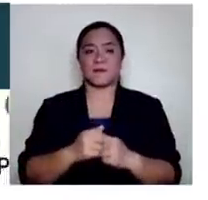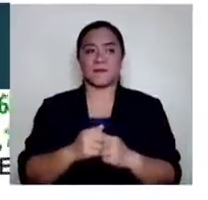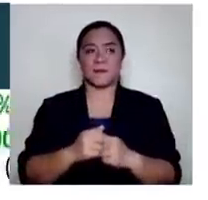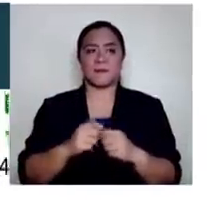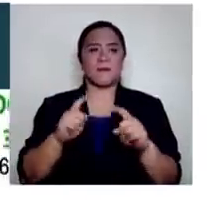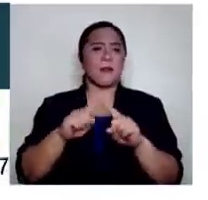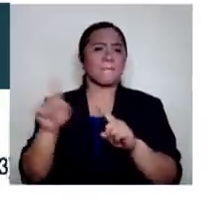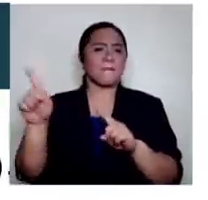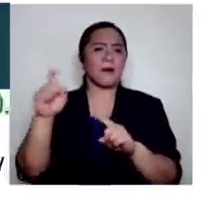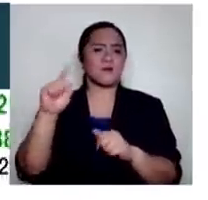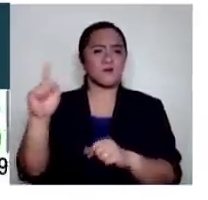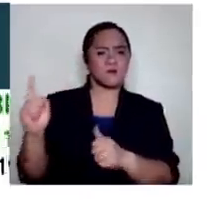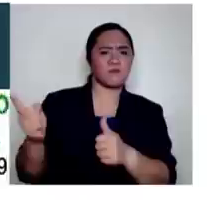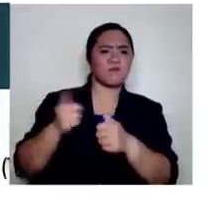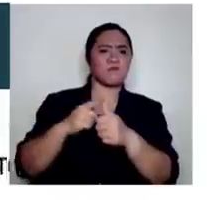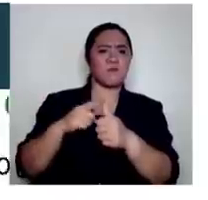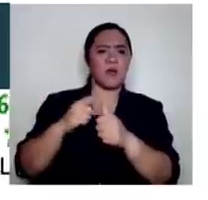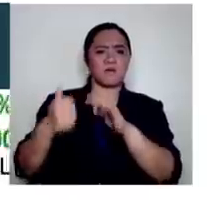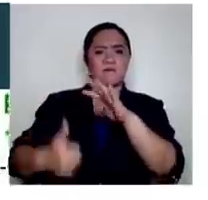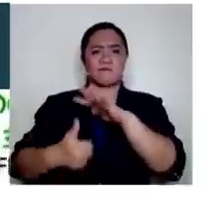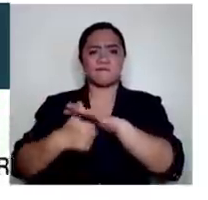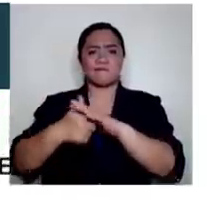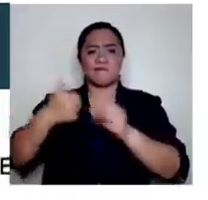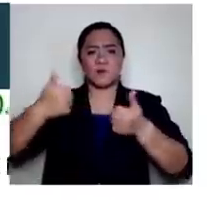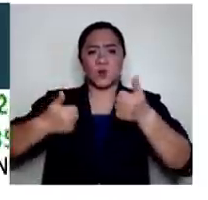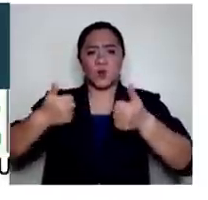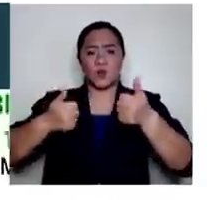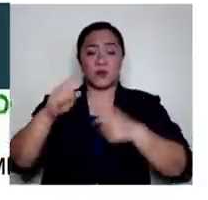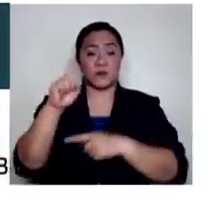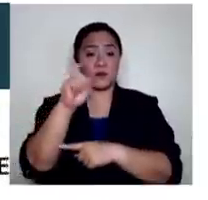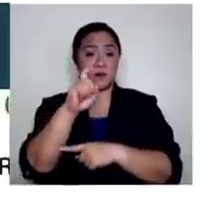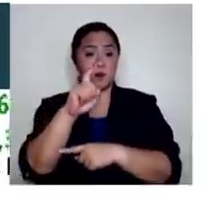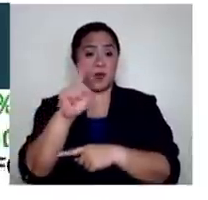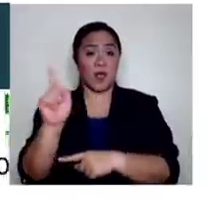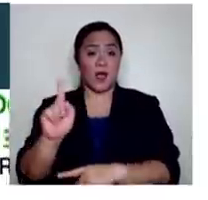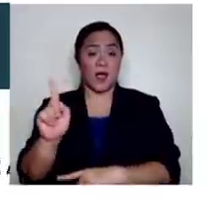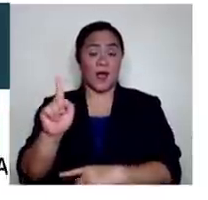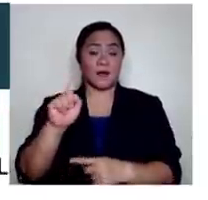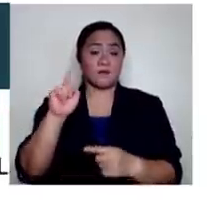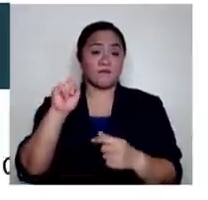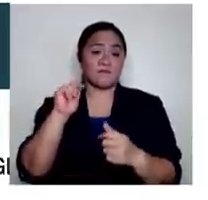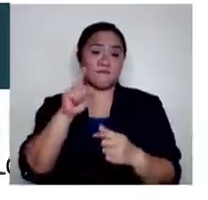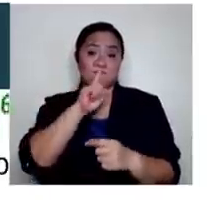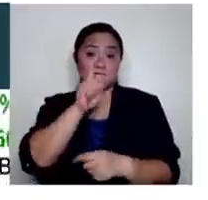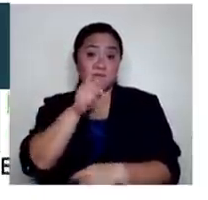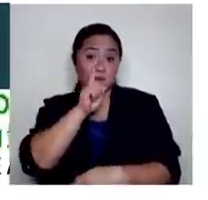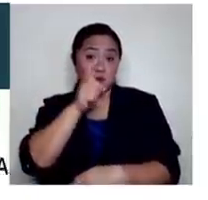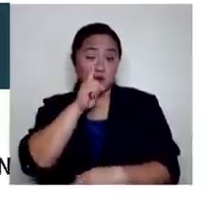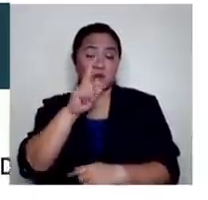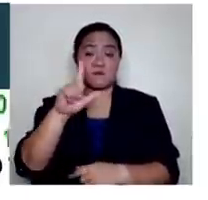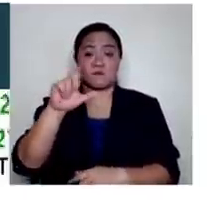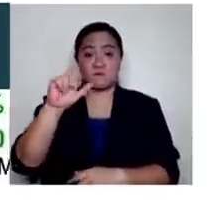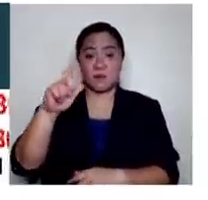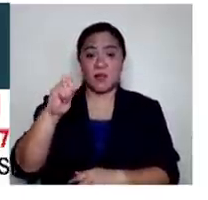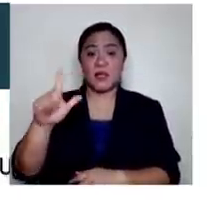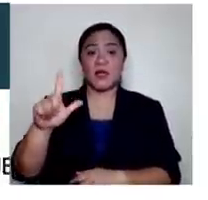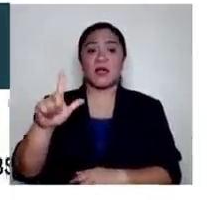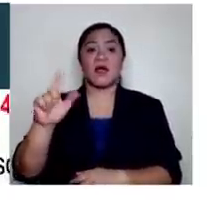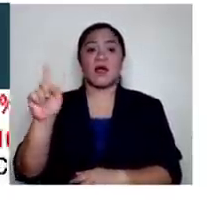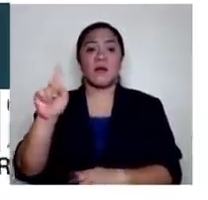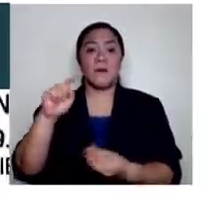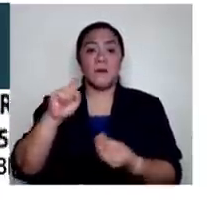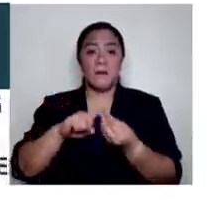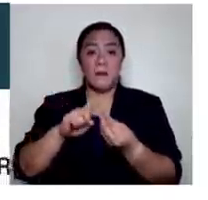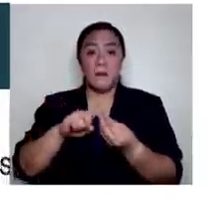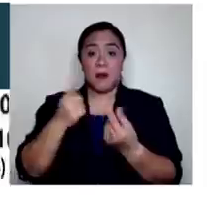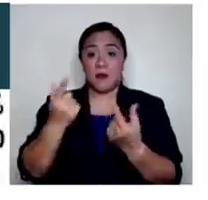Which one came first though, Senator Pimentel? The question about the legitimacy of your wing